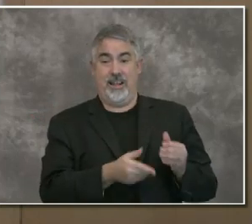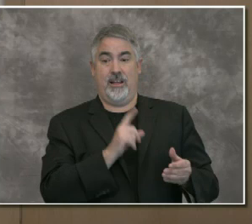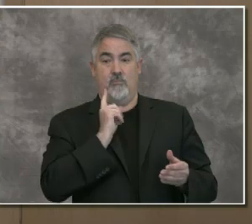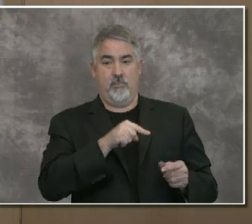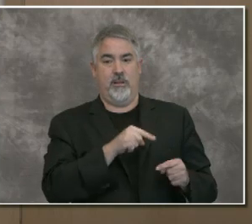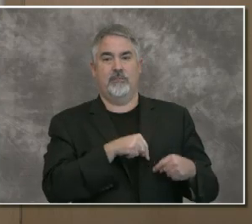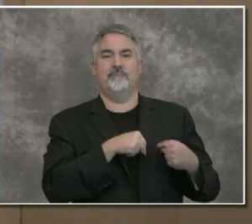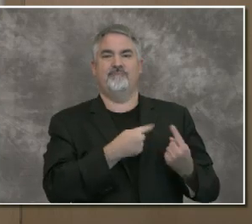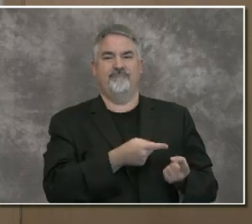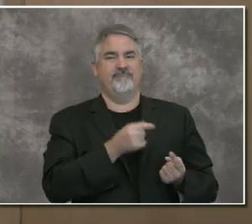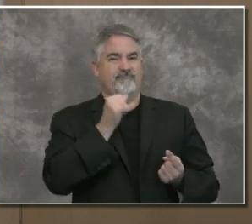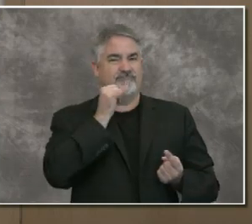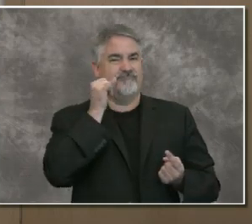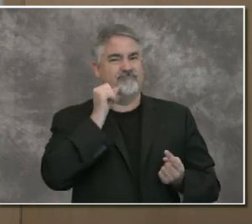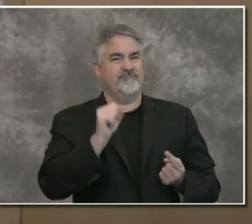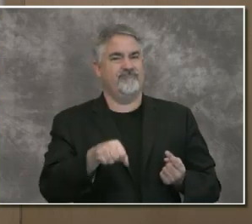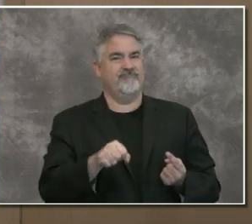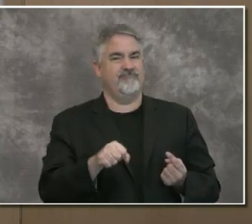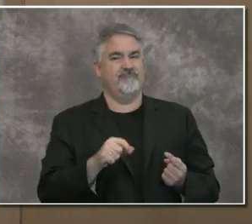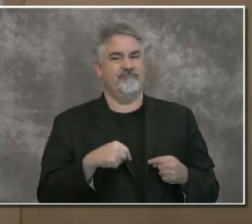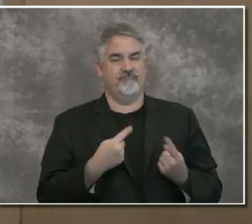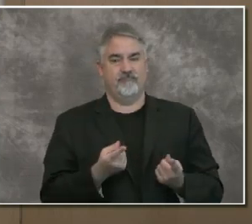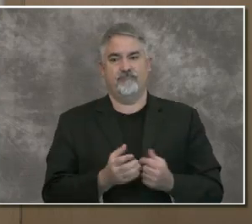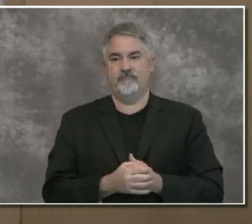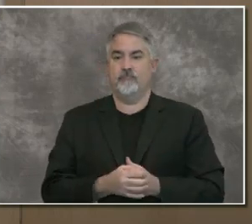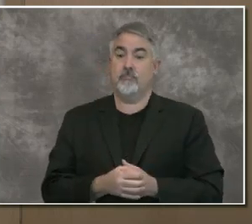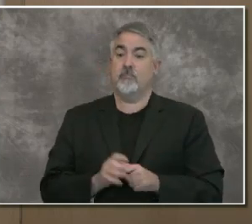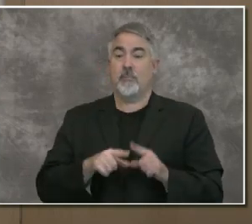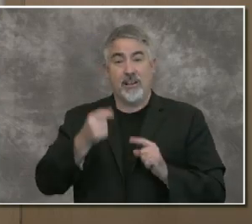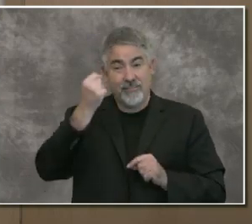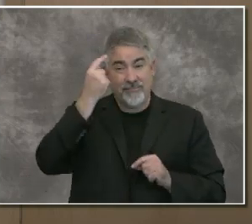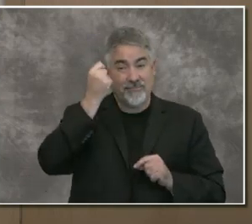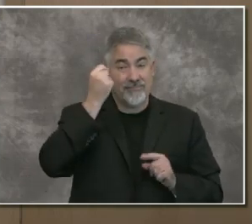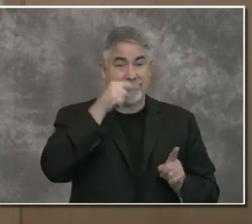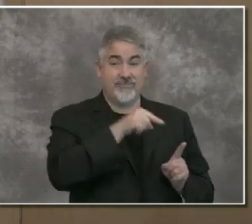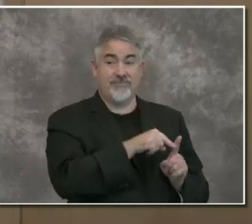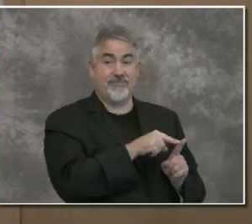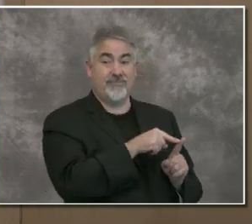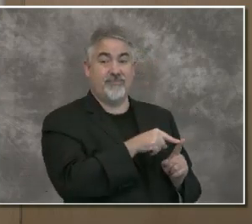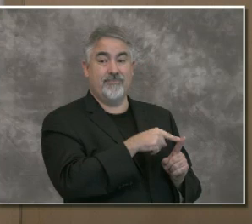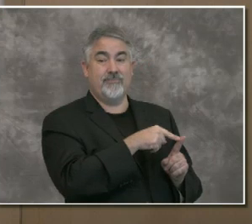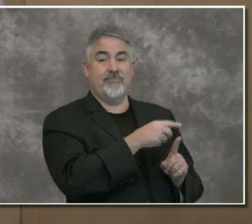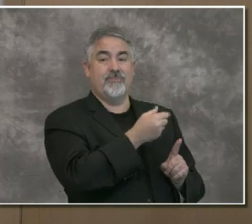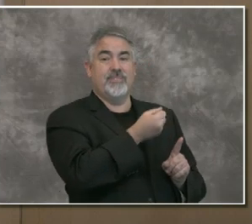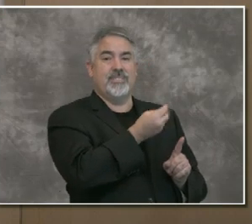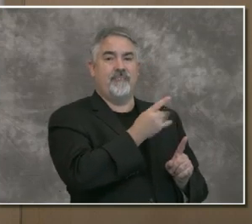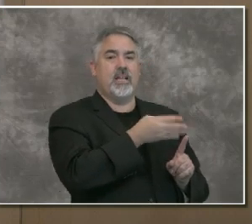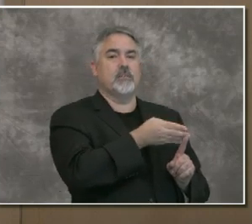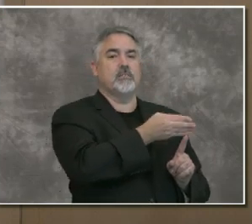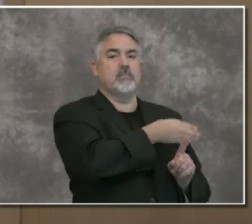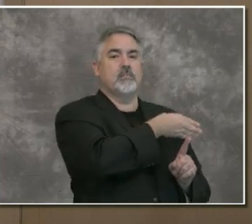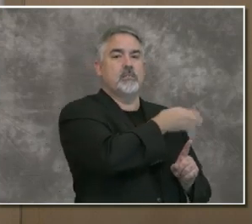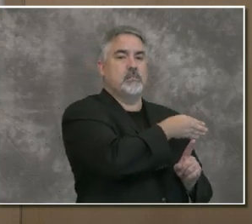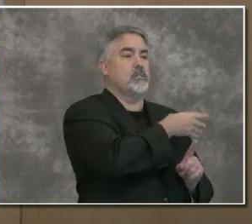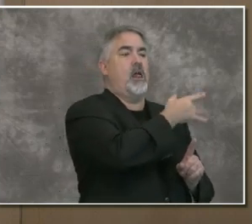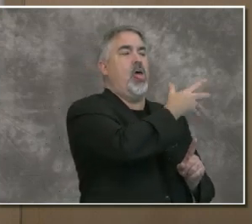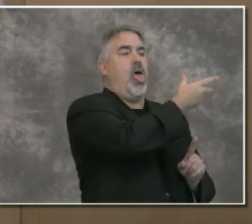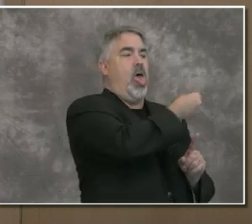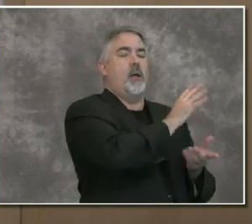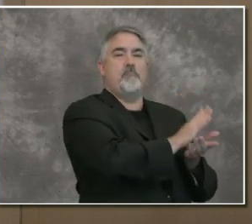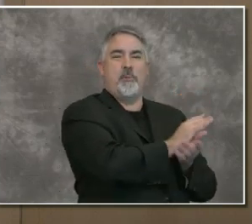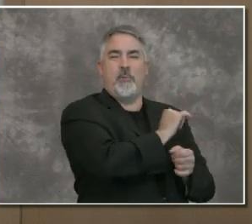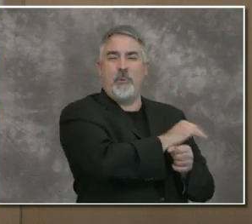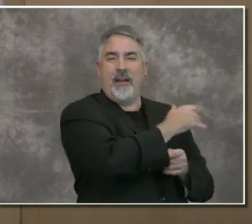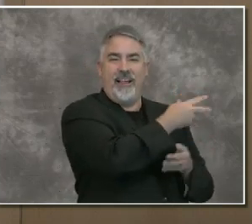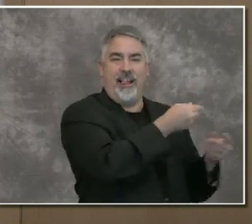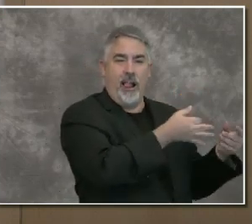yesterday, obviously, but they have occurred in the past several days. So it takes time to also confirm the